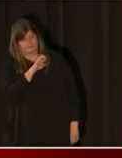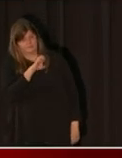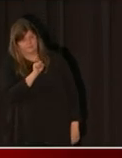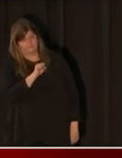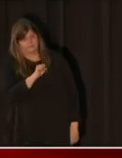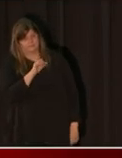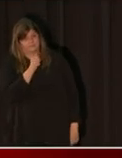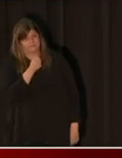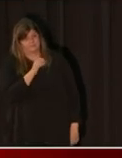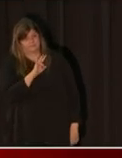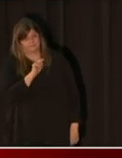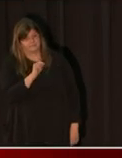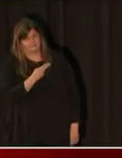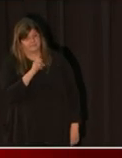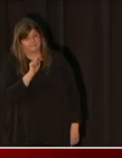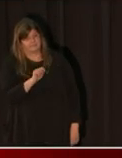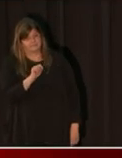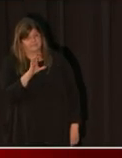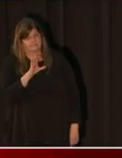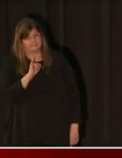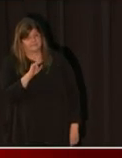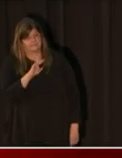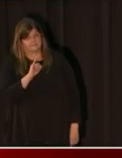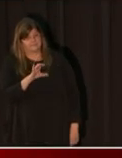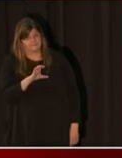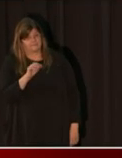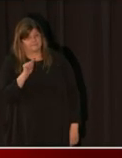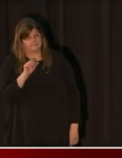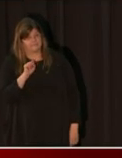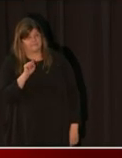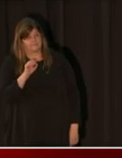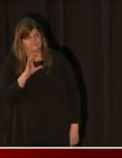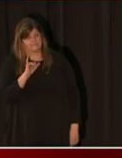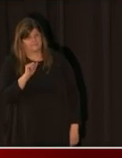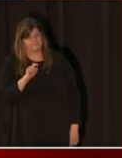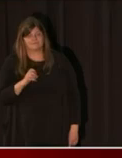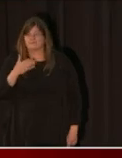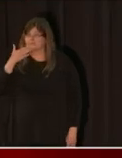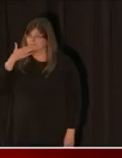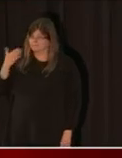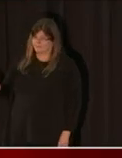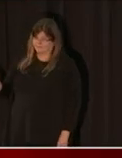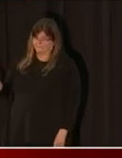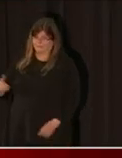Okay, thank you, James. Okay, thank you, everybody.